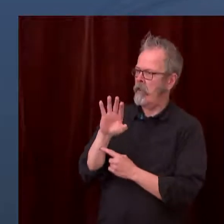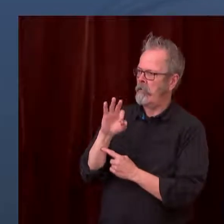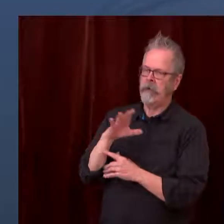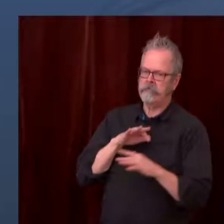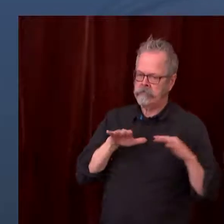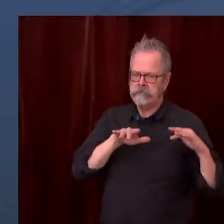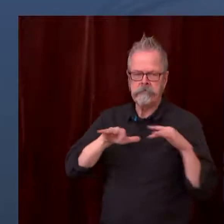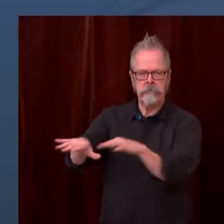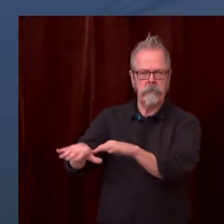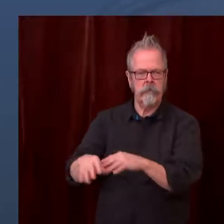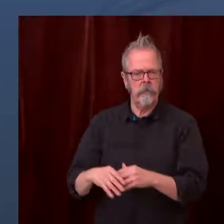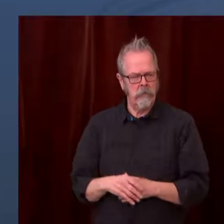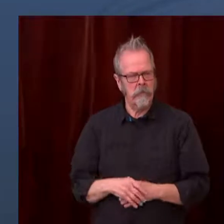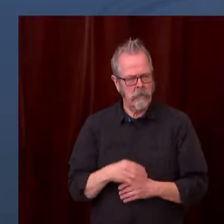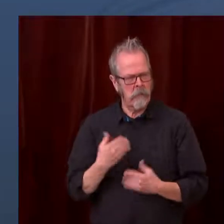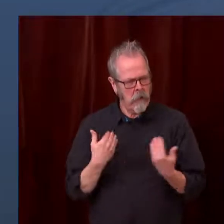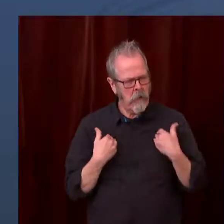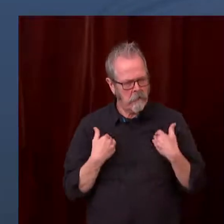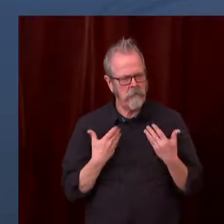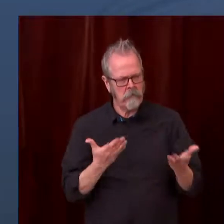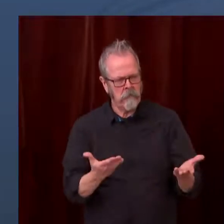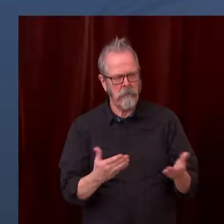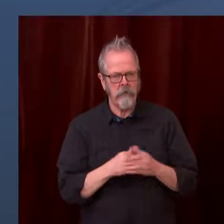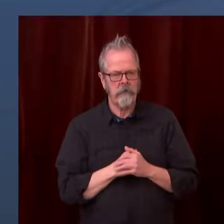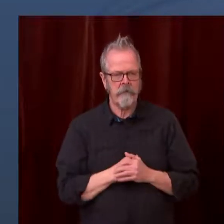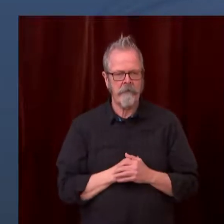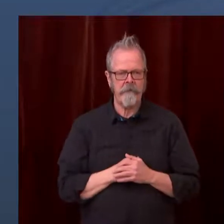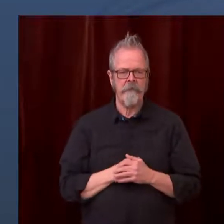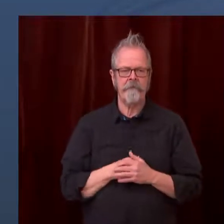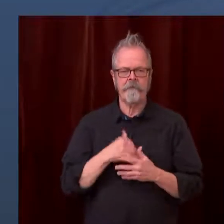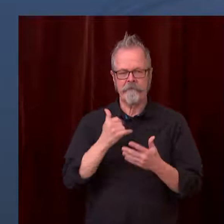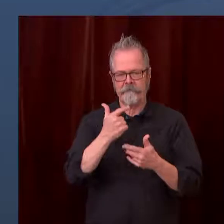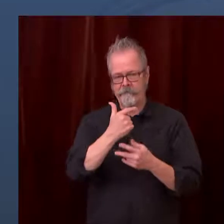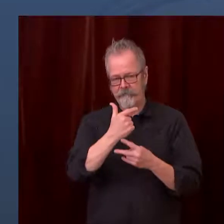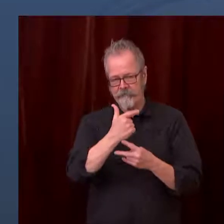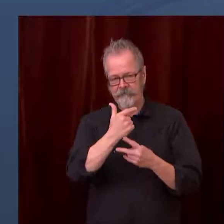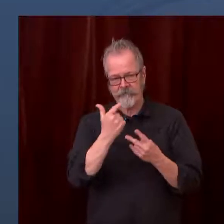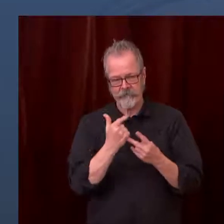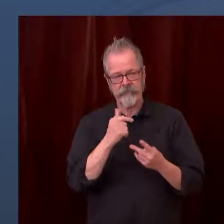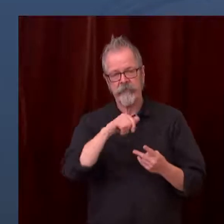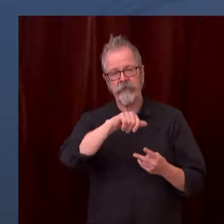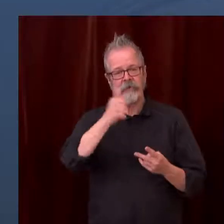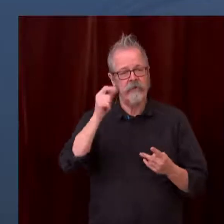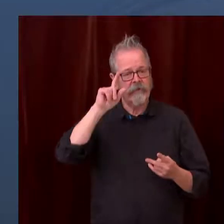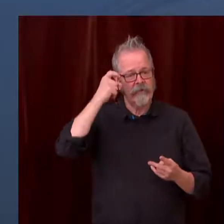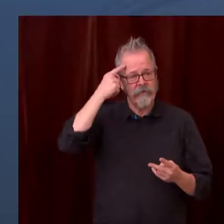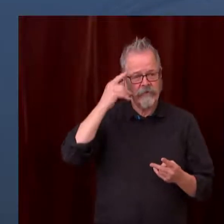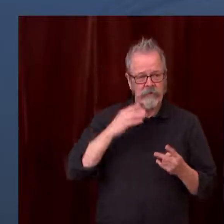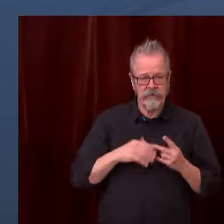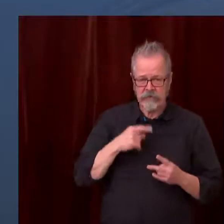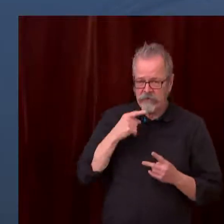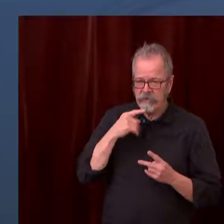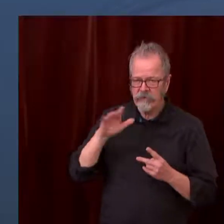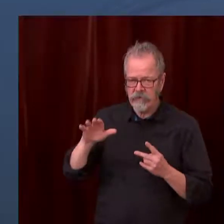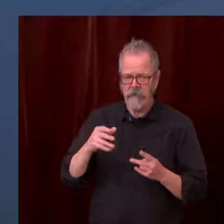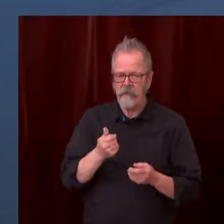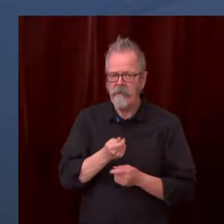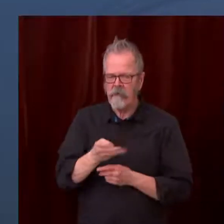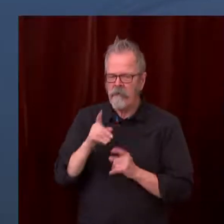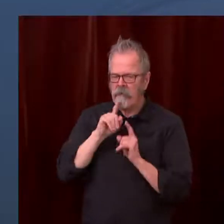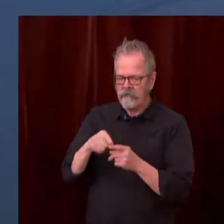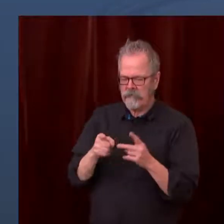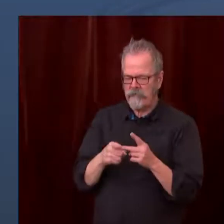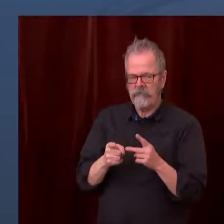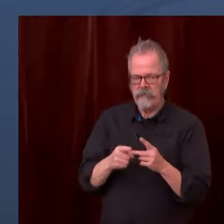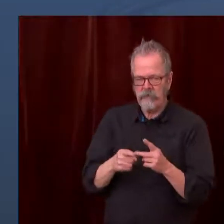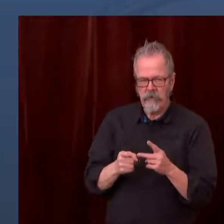Rachel, I'll mention several things in answer to your question. There's several things that we really do know. A lot of things